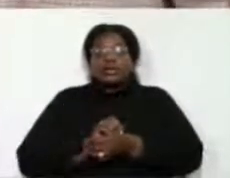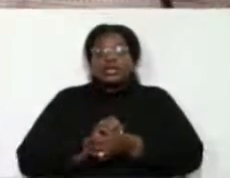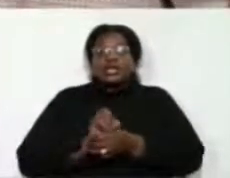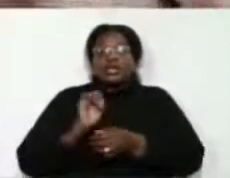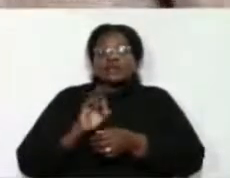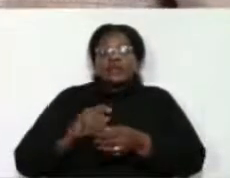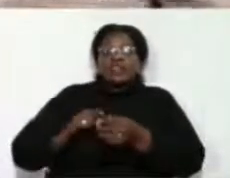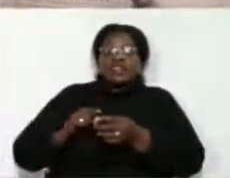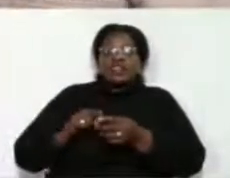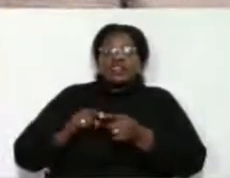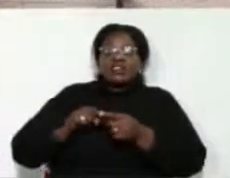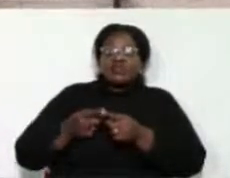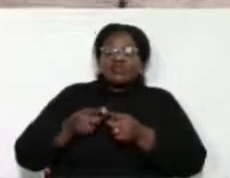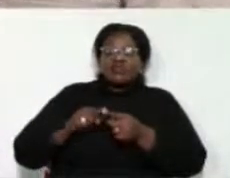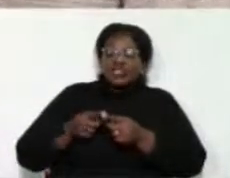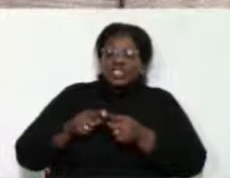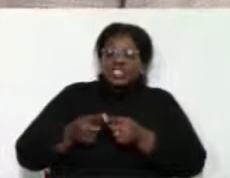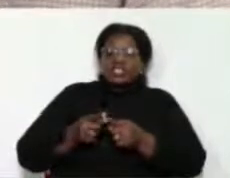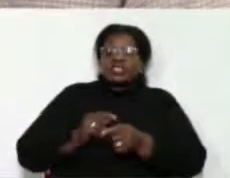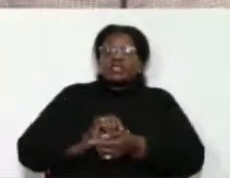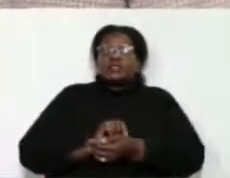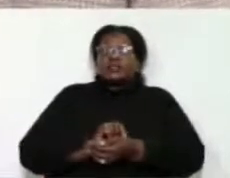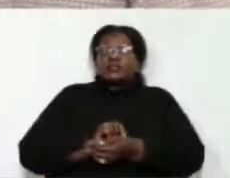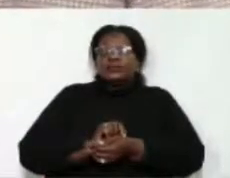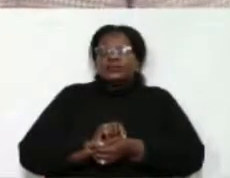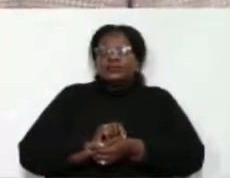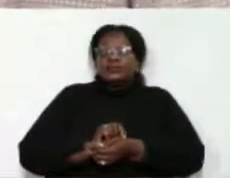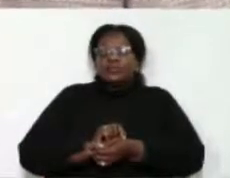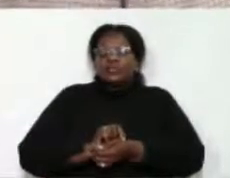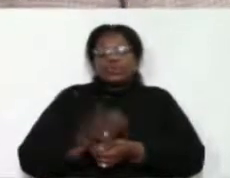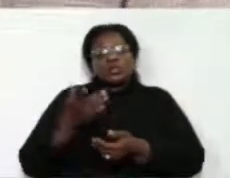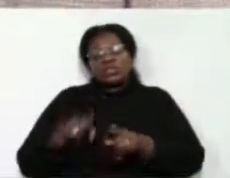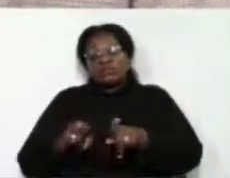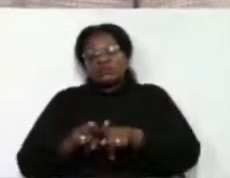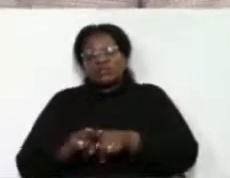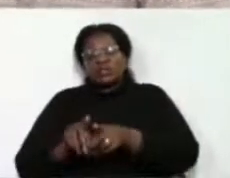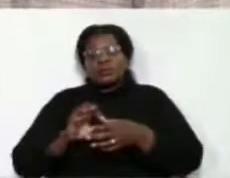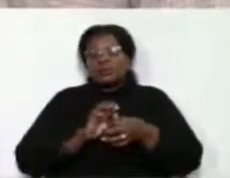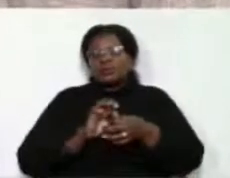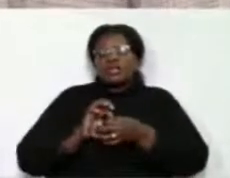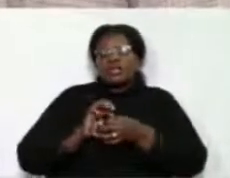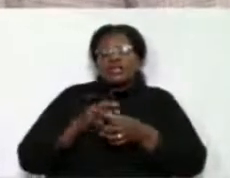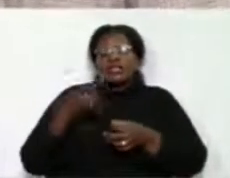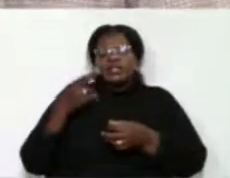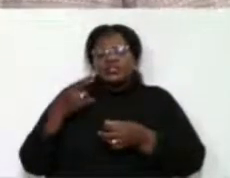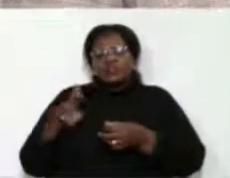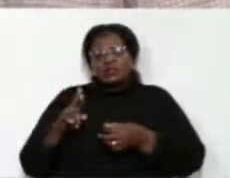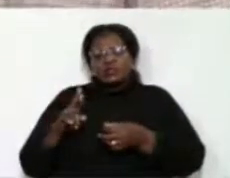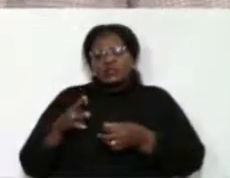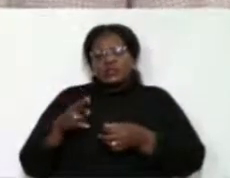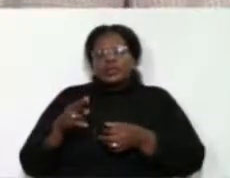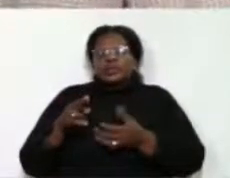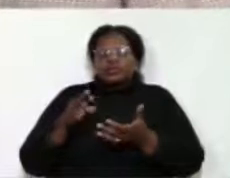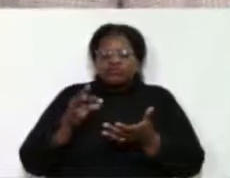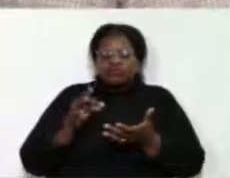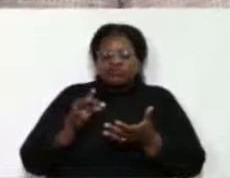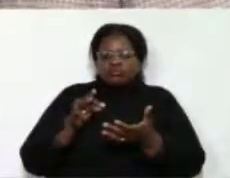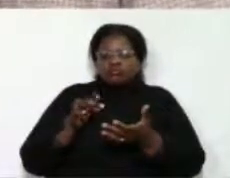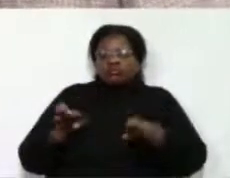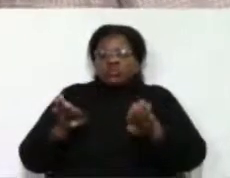always recommend you to one or two mechanics. Yeah. That's another partner. It doesn't have to be formal. It doesn't have to be a legal arrangement. You don't have to